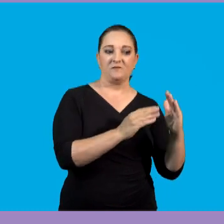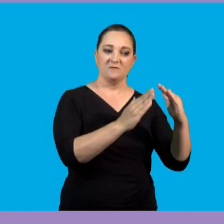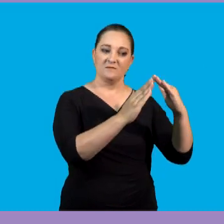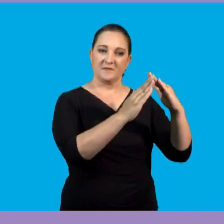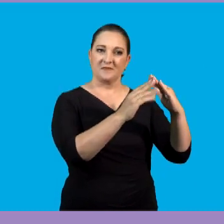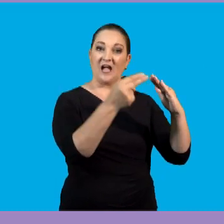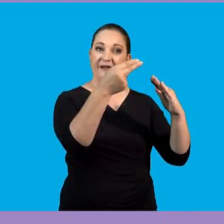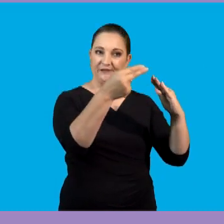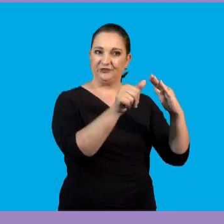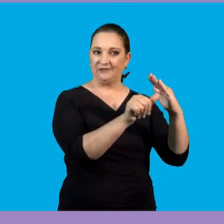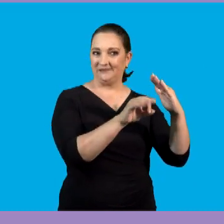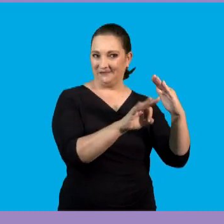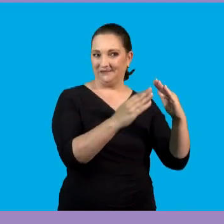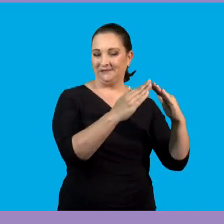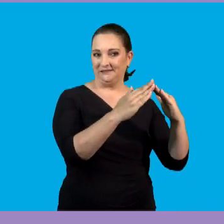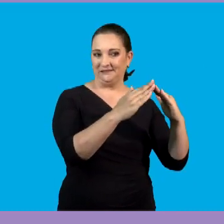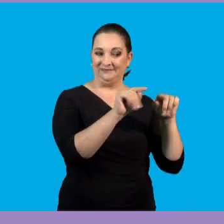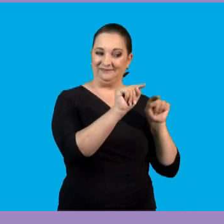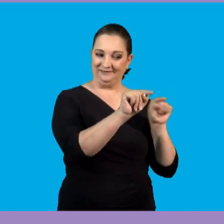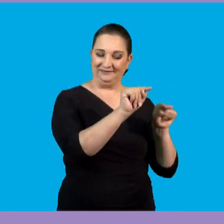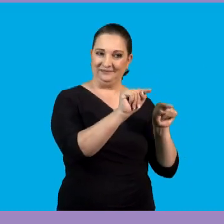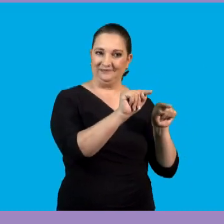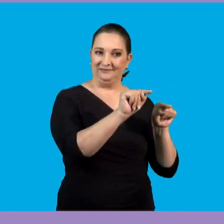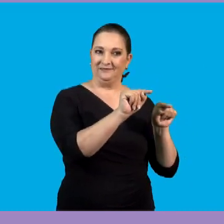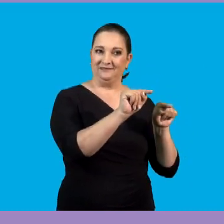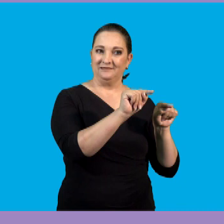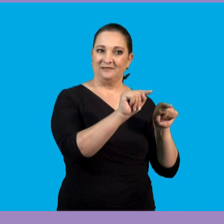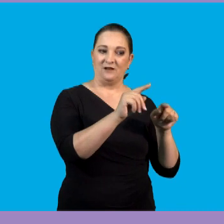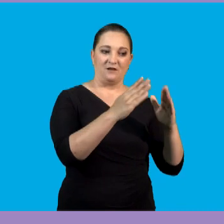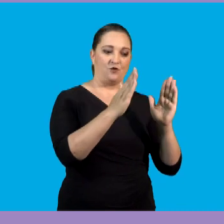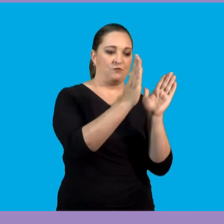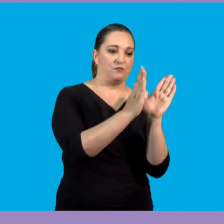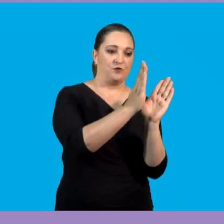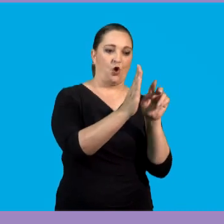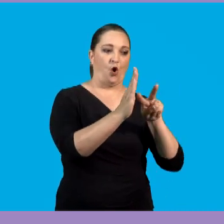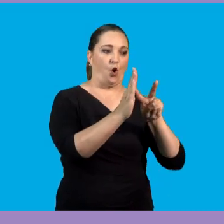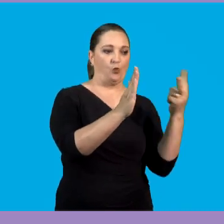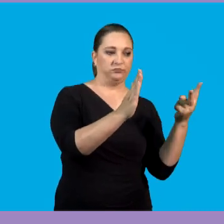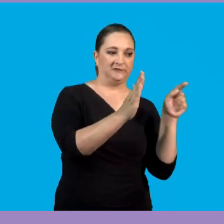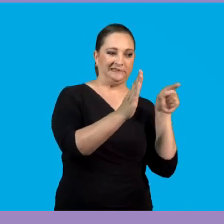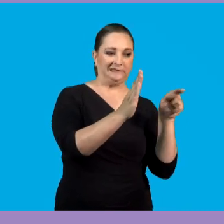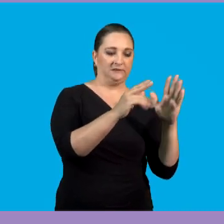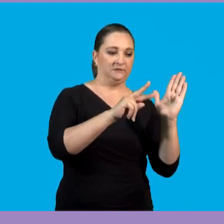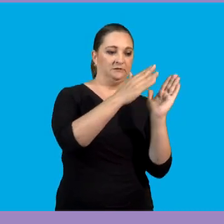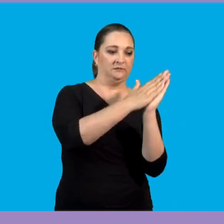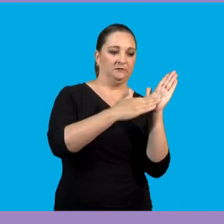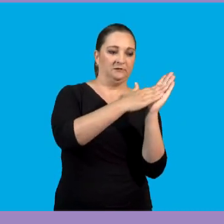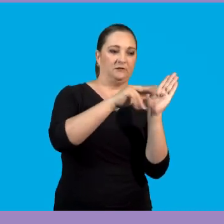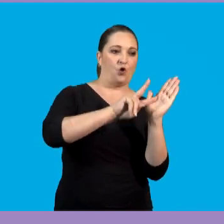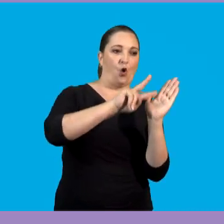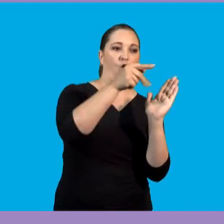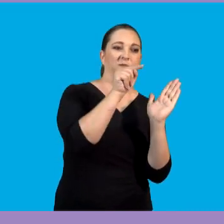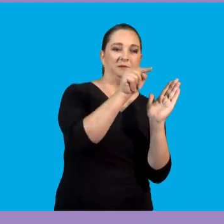also 63 degrees, because angle H and angle L, they are opposite